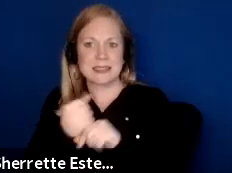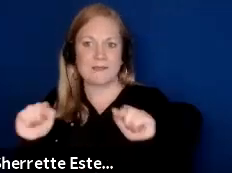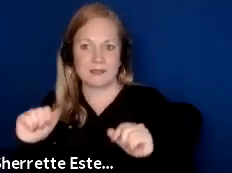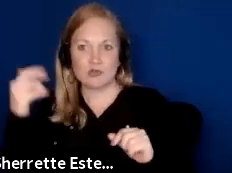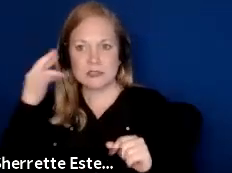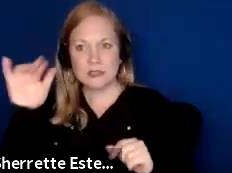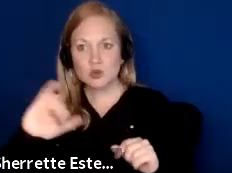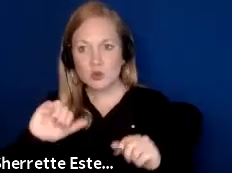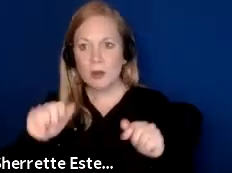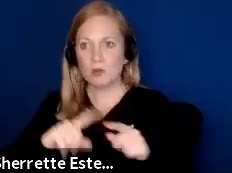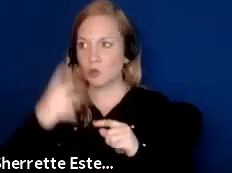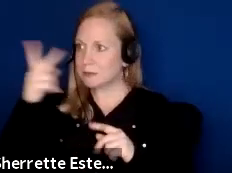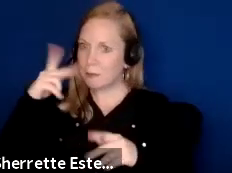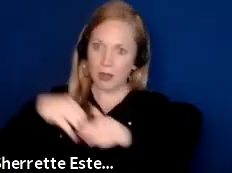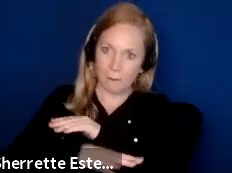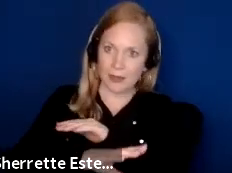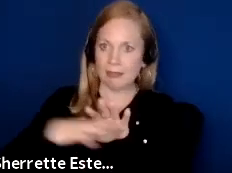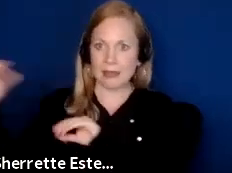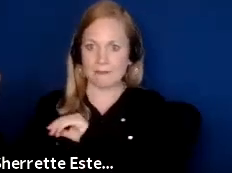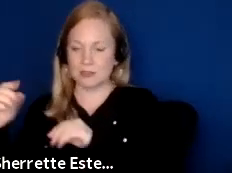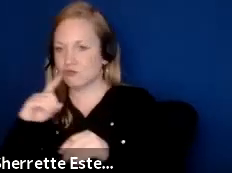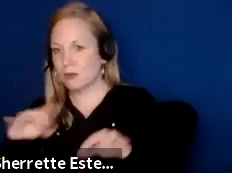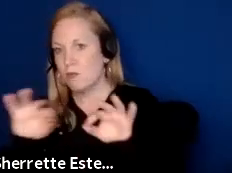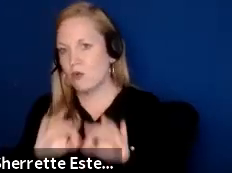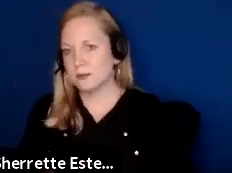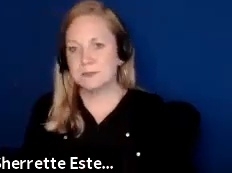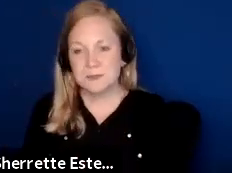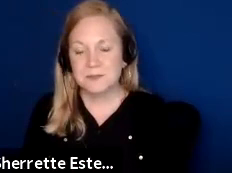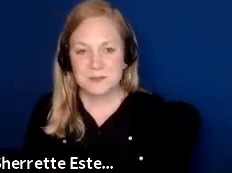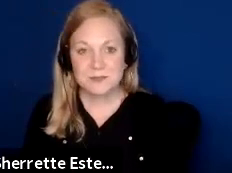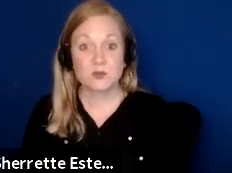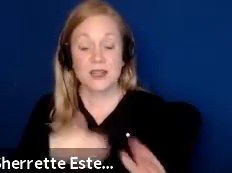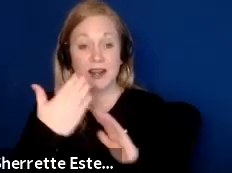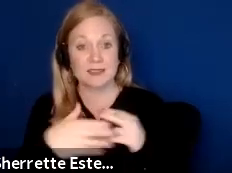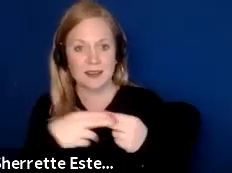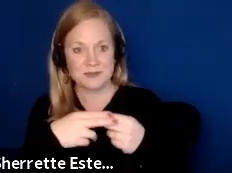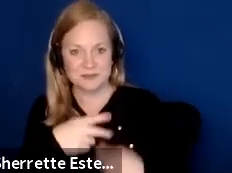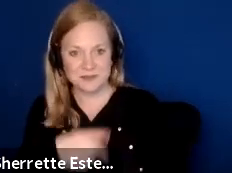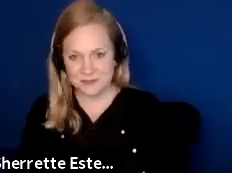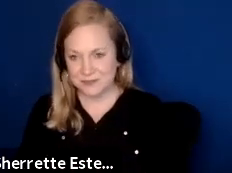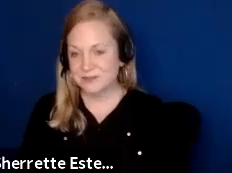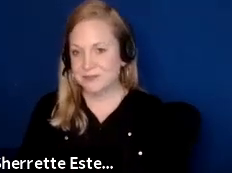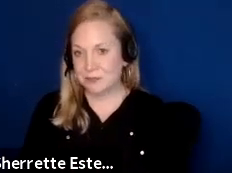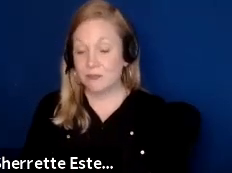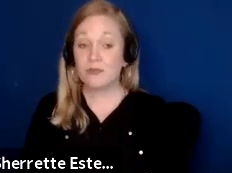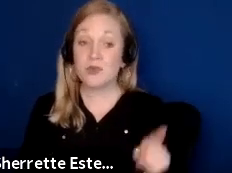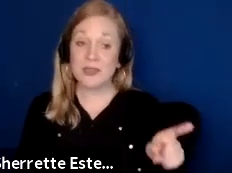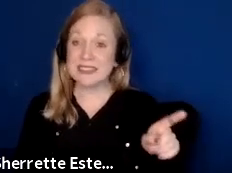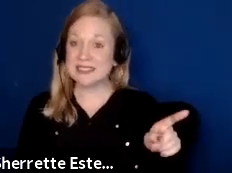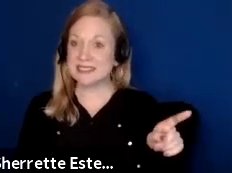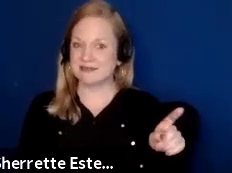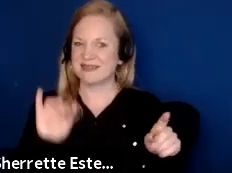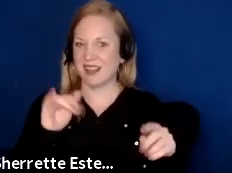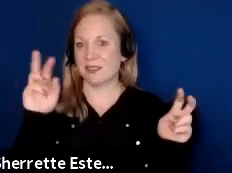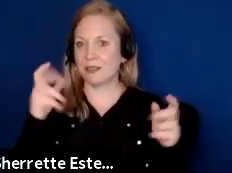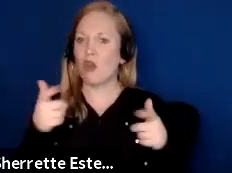people coming and going is an important factor. Next slide, please. So this is that large